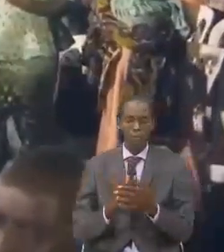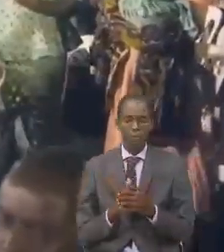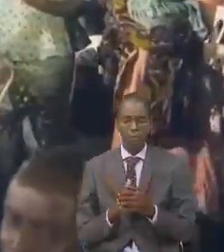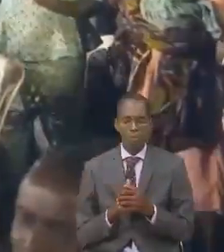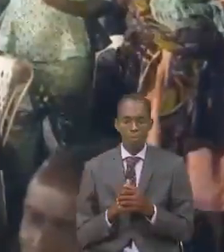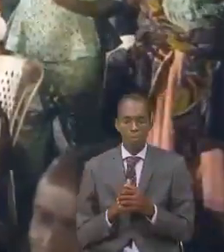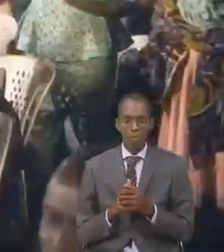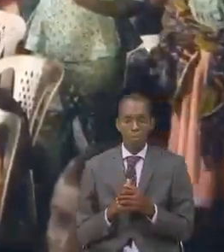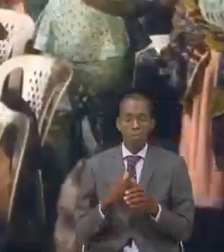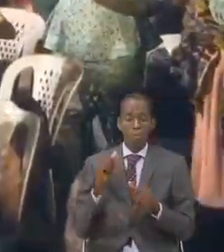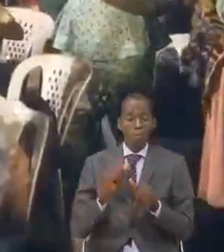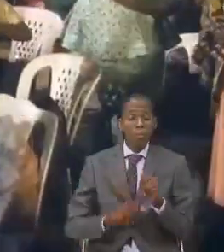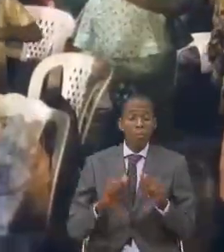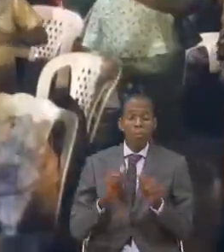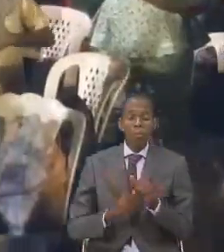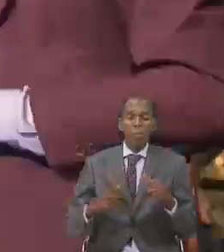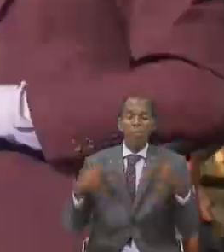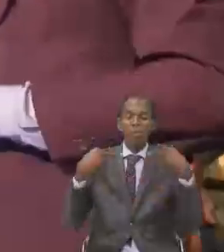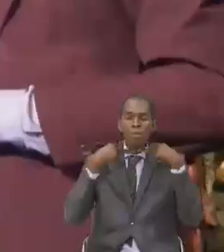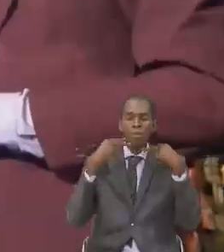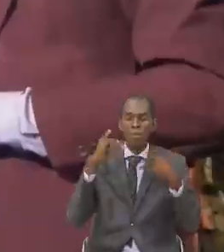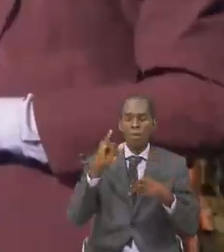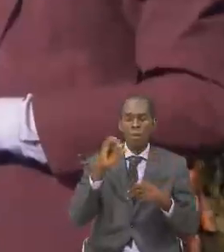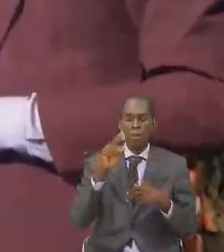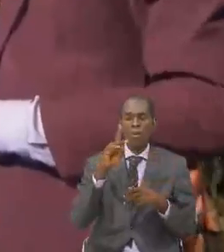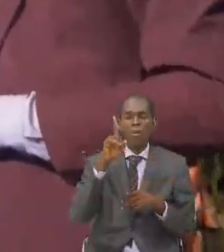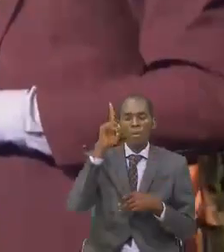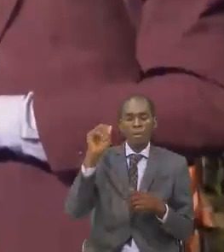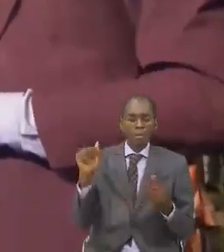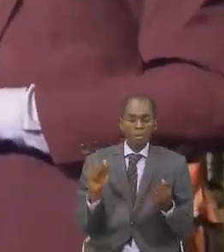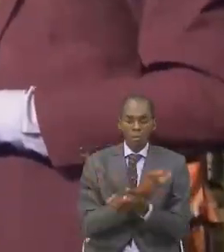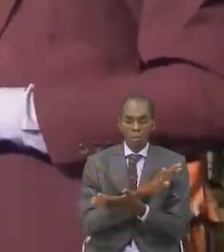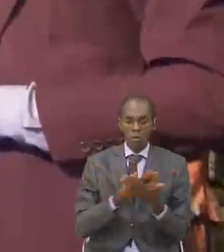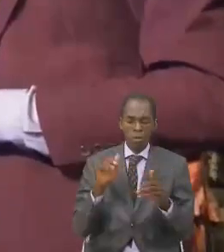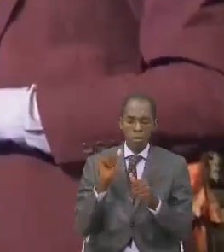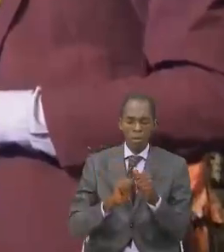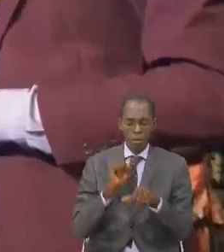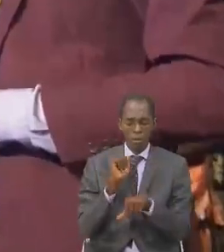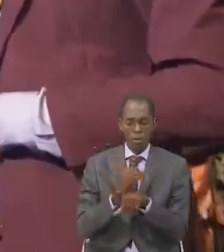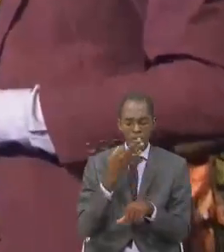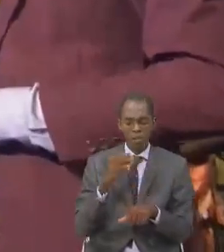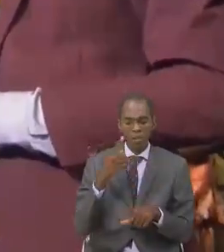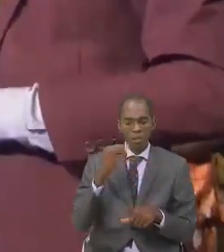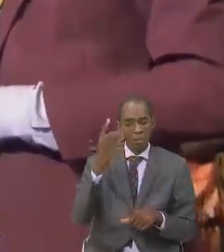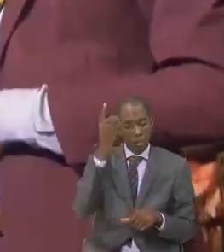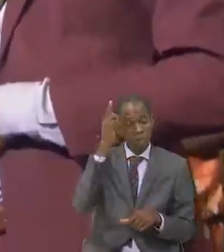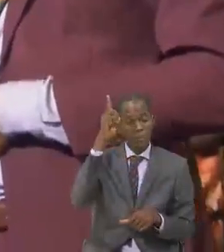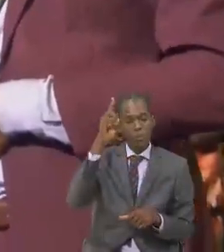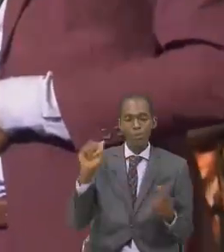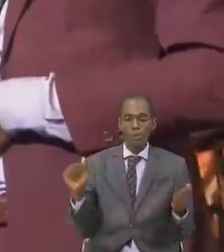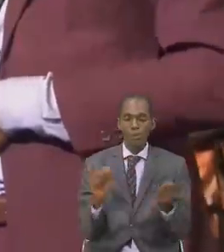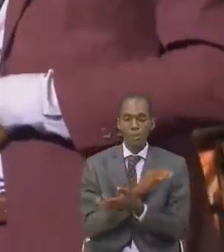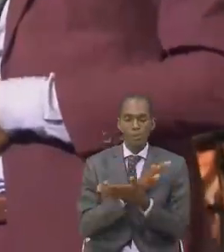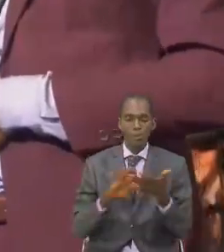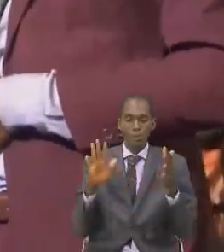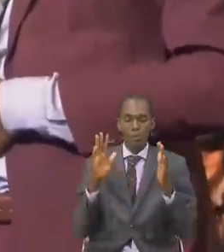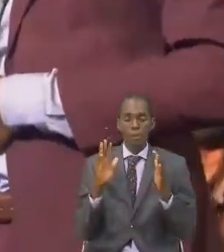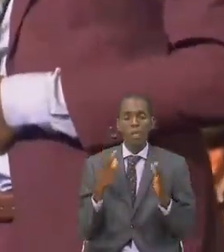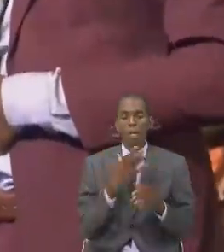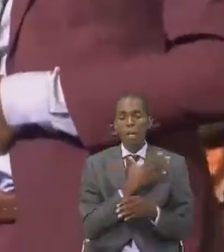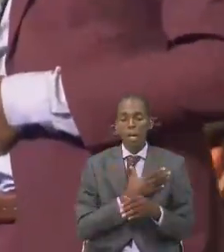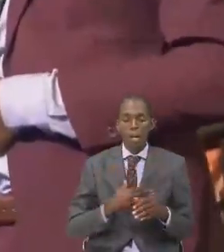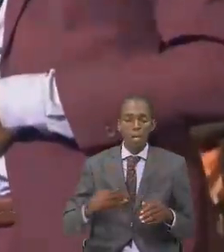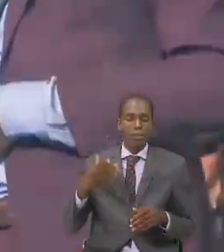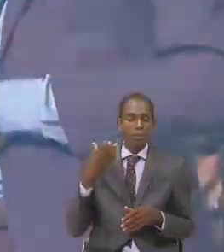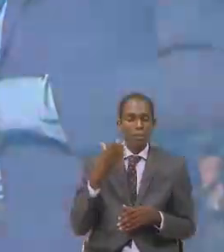the people in Jesus' name. Every yoke you destroy, every work